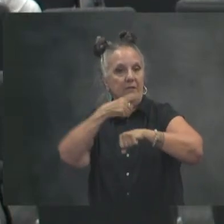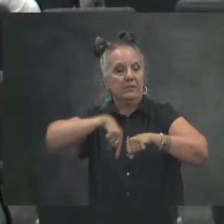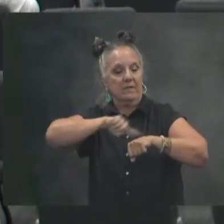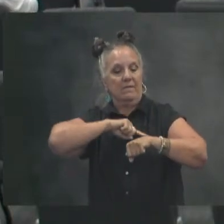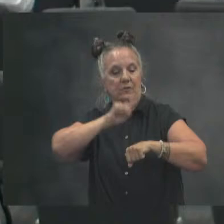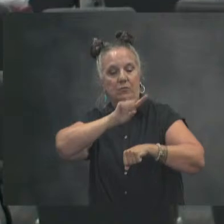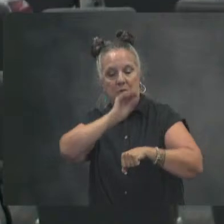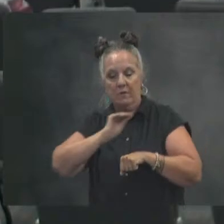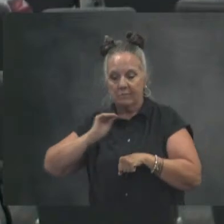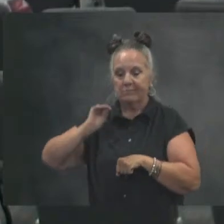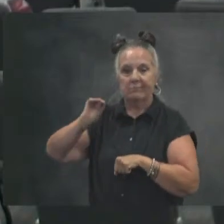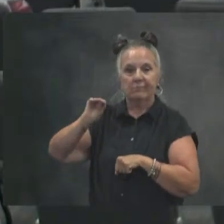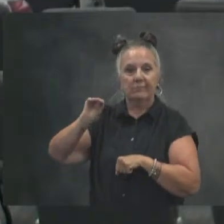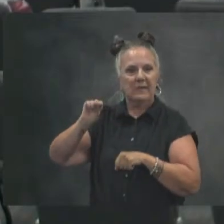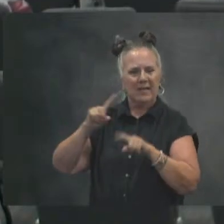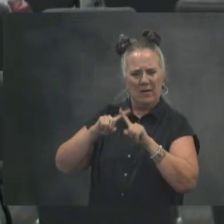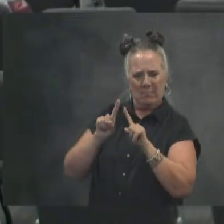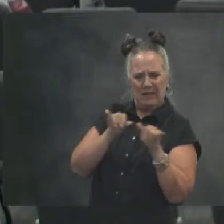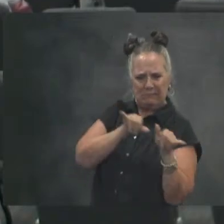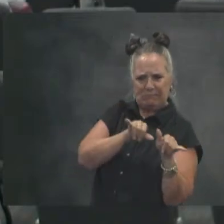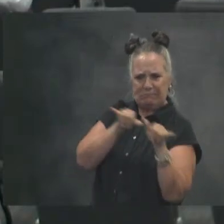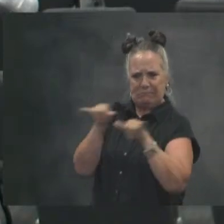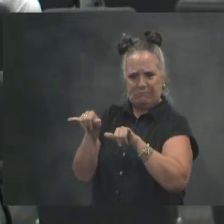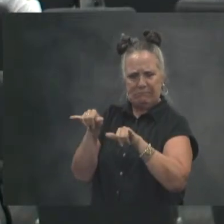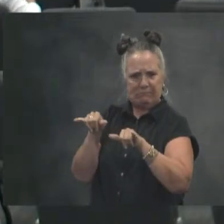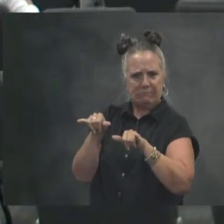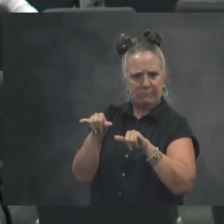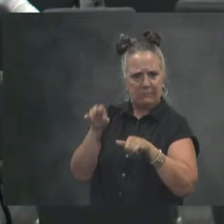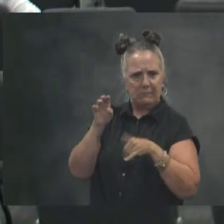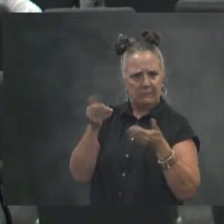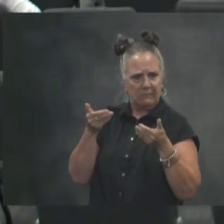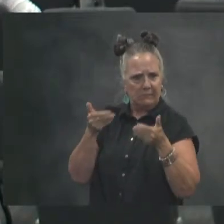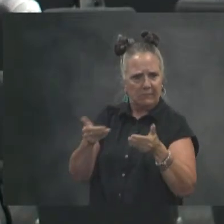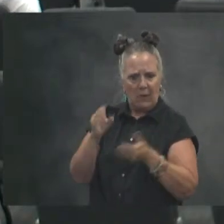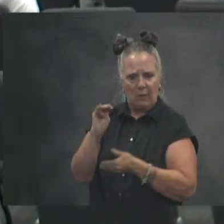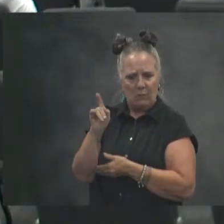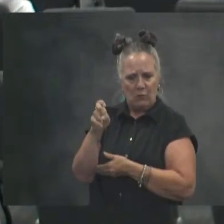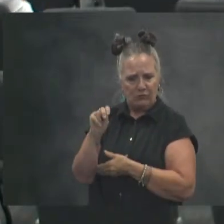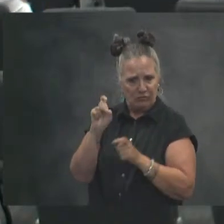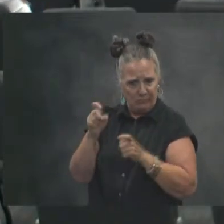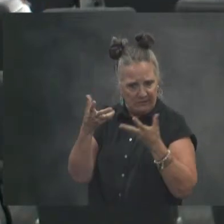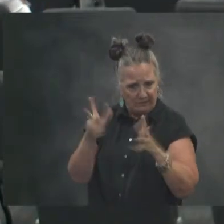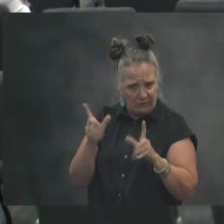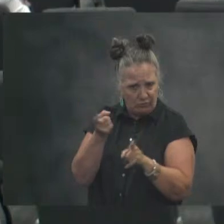them. But they're the same motion. It should be old business, should it not?